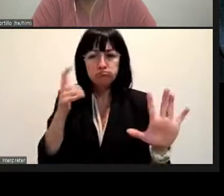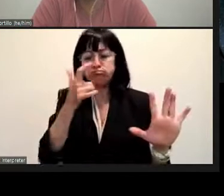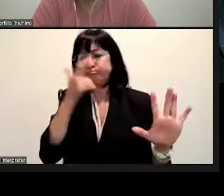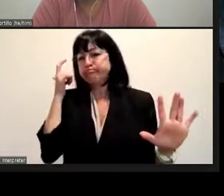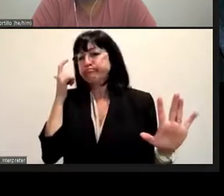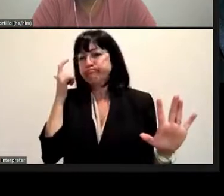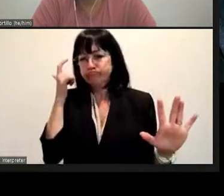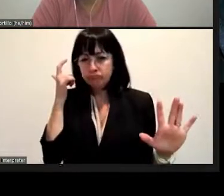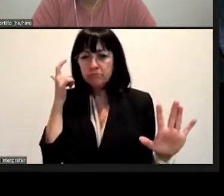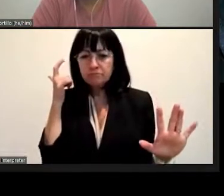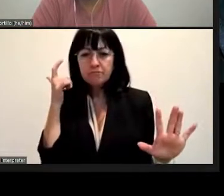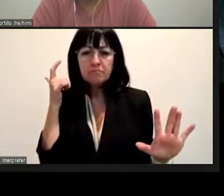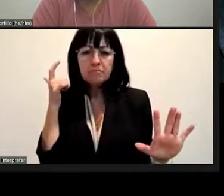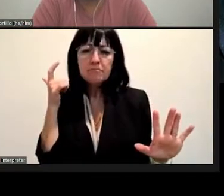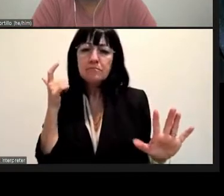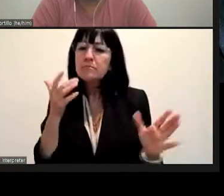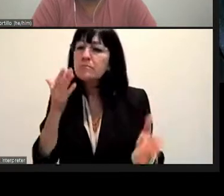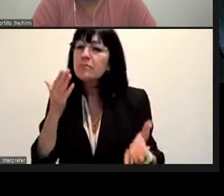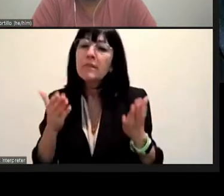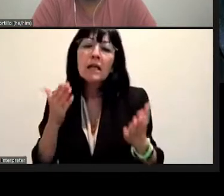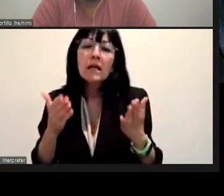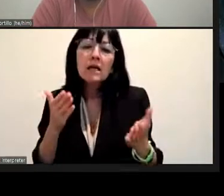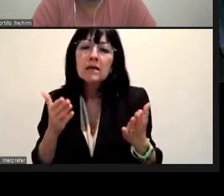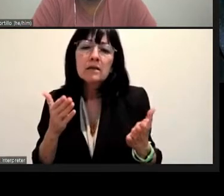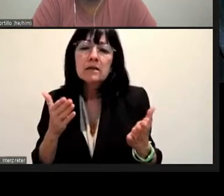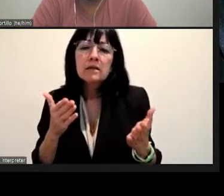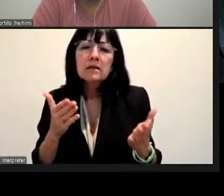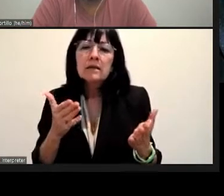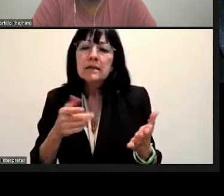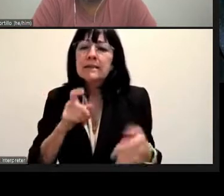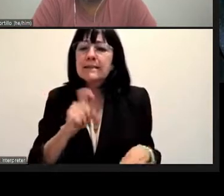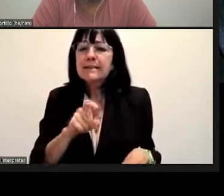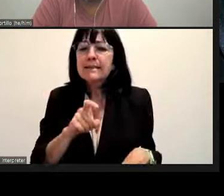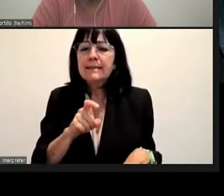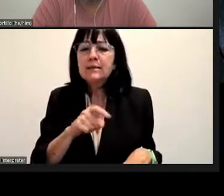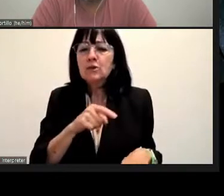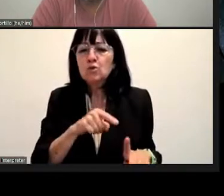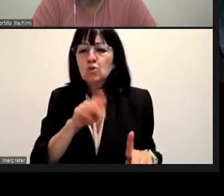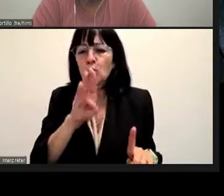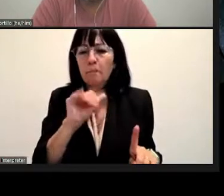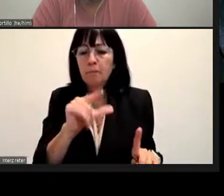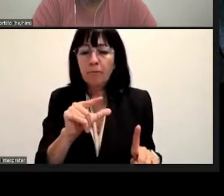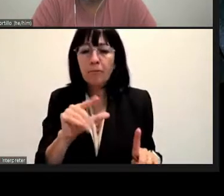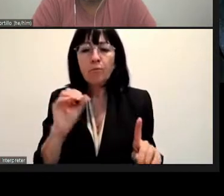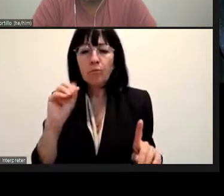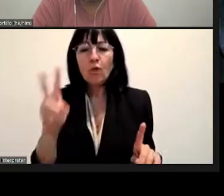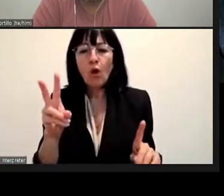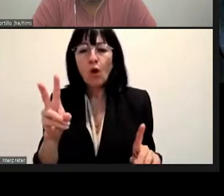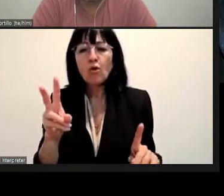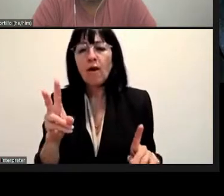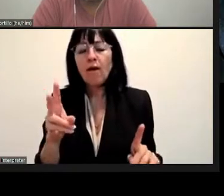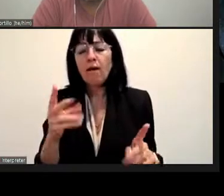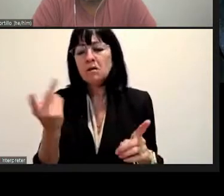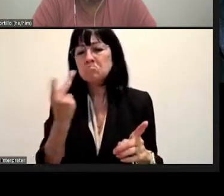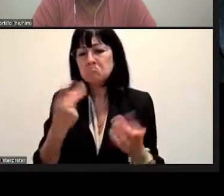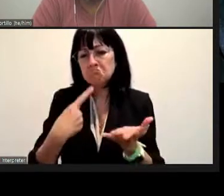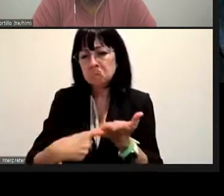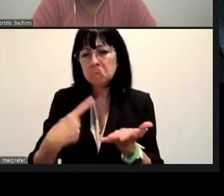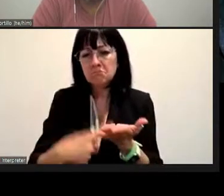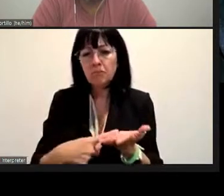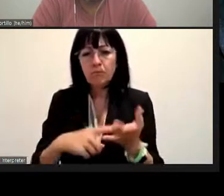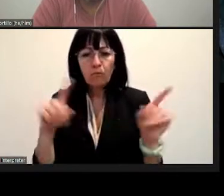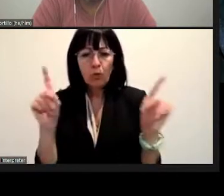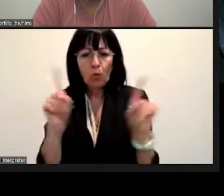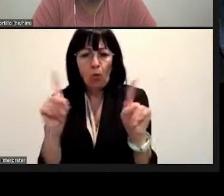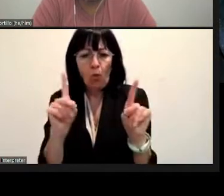ways in which just saying like, oh, it needs to be big. It was like, let's talk about where we want the fullness. Where do we need it like to nip in?